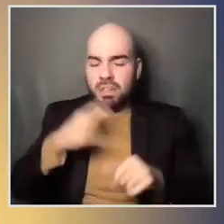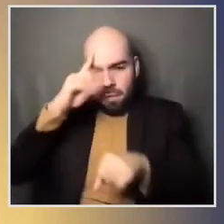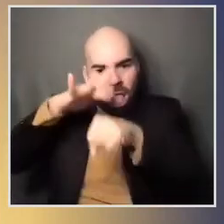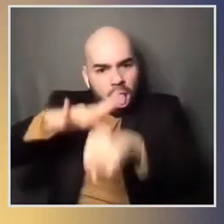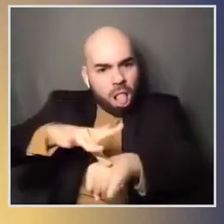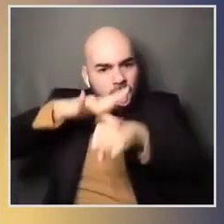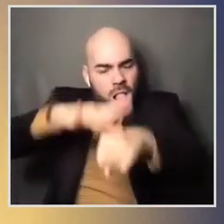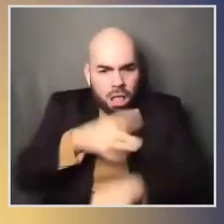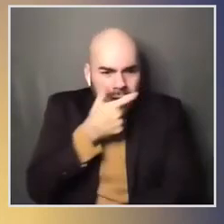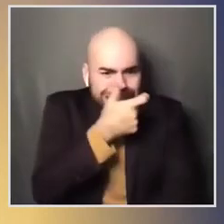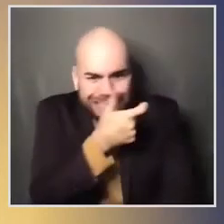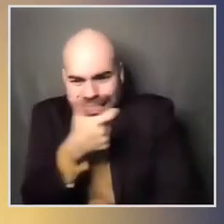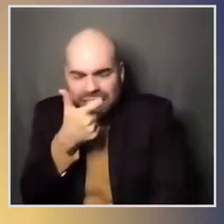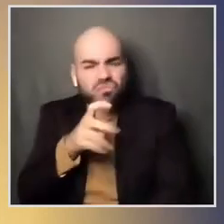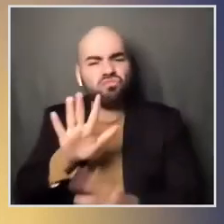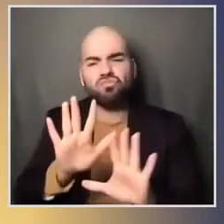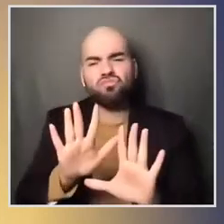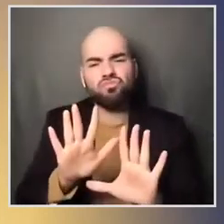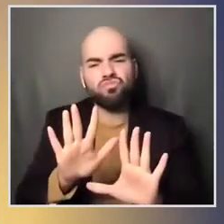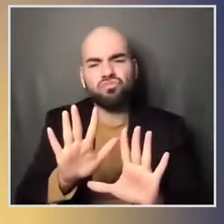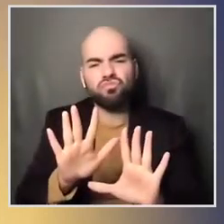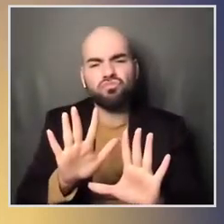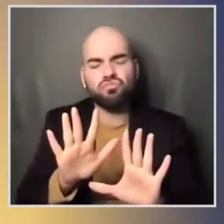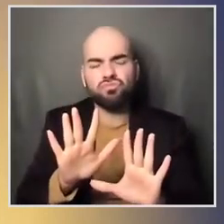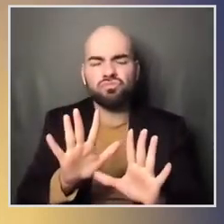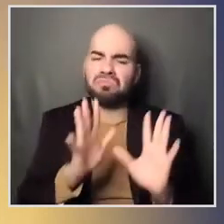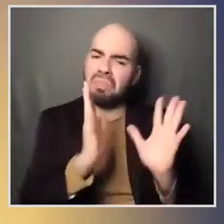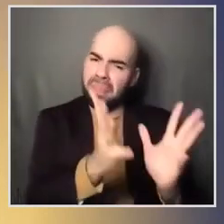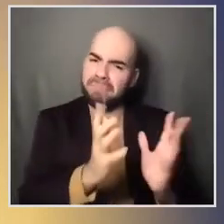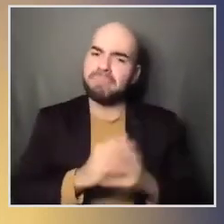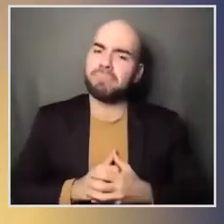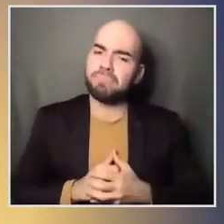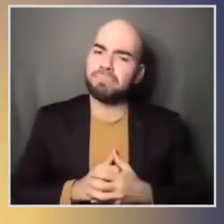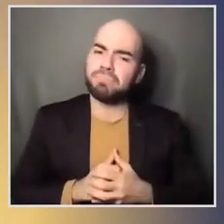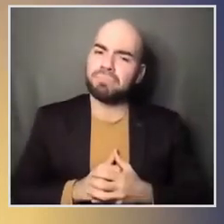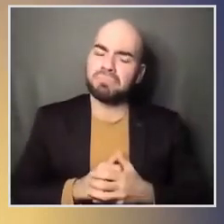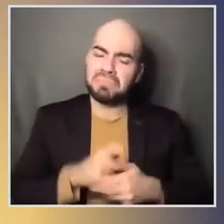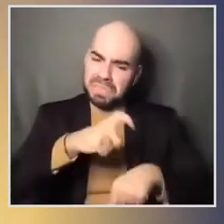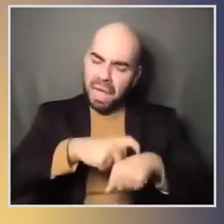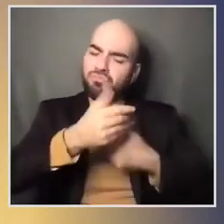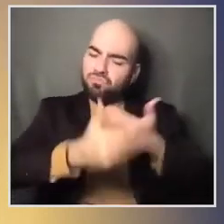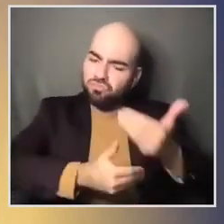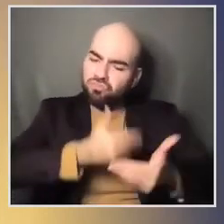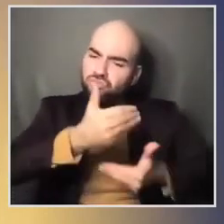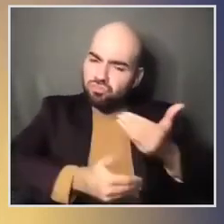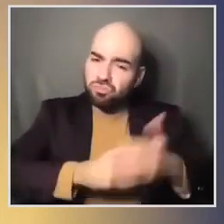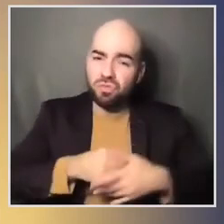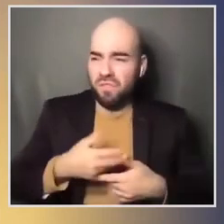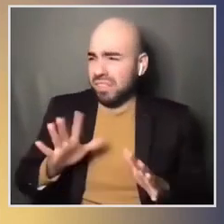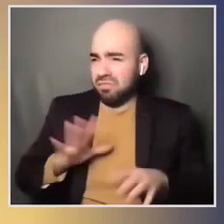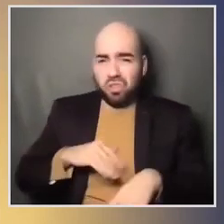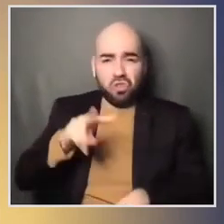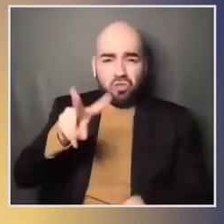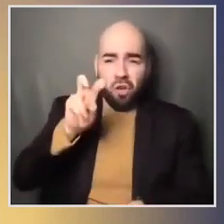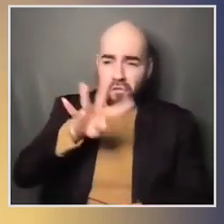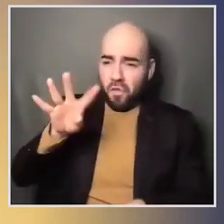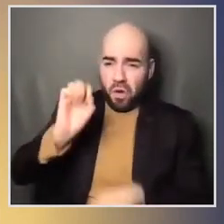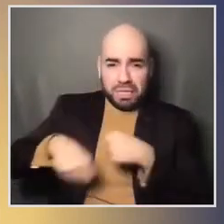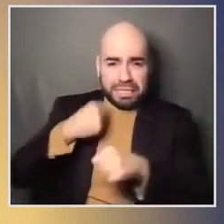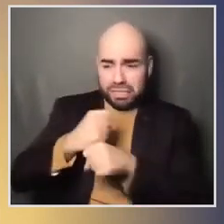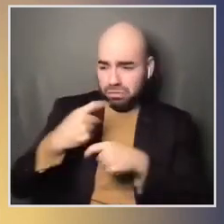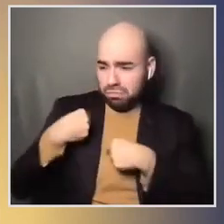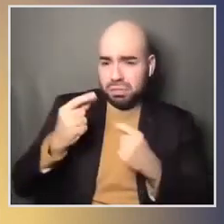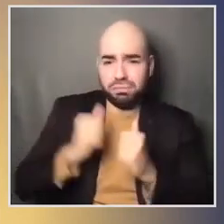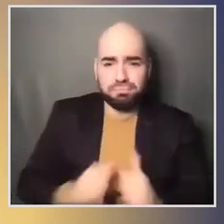votes. You know, we're proving again what we've proved for 244 years in this country. Democracy